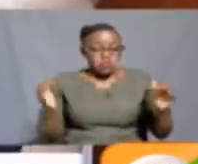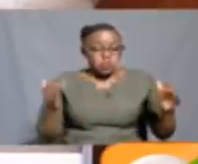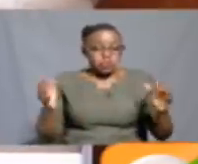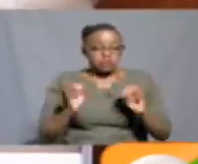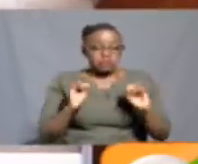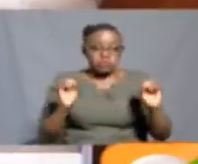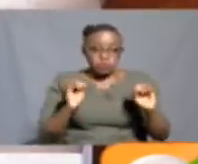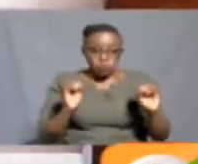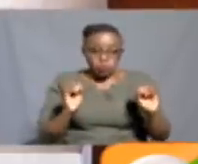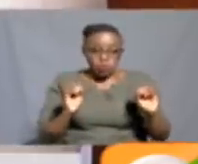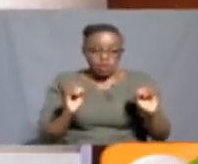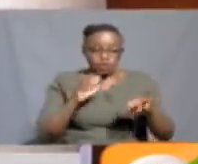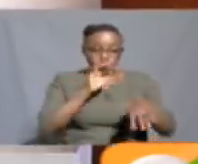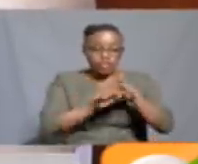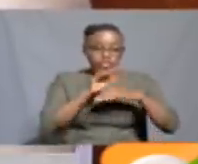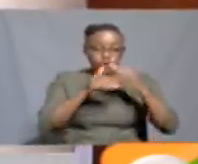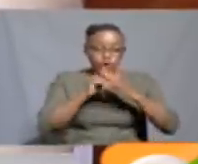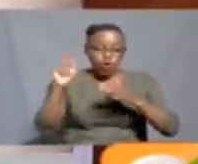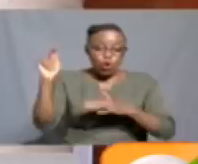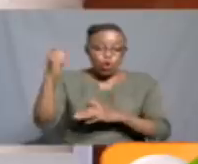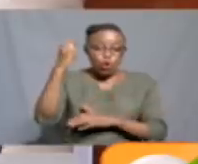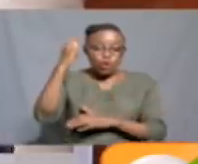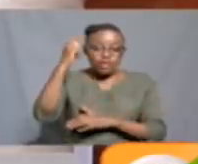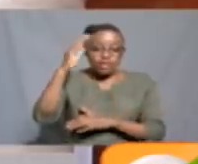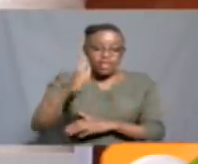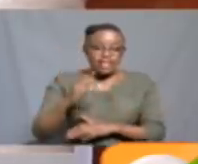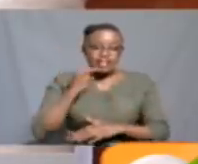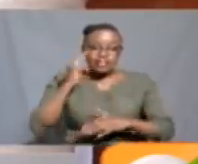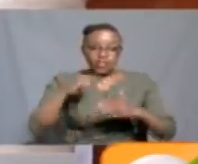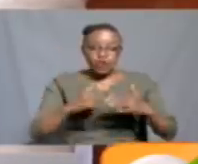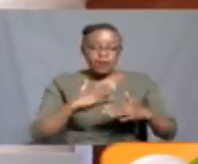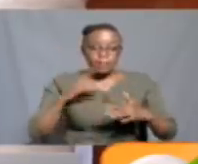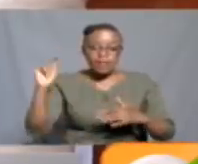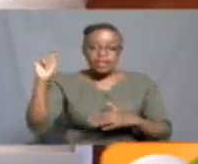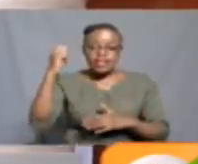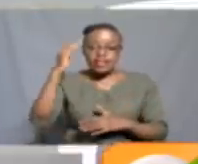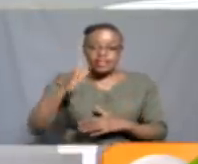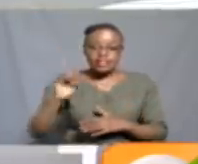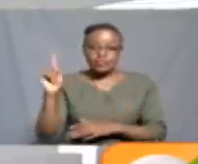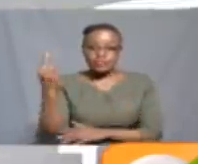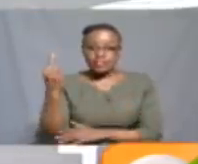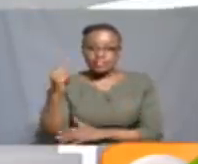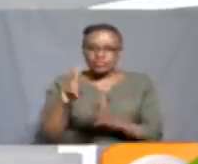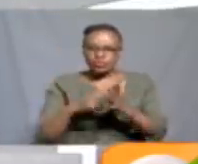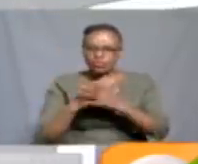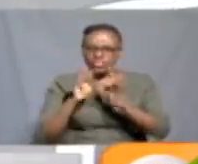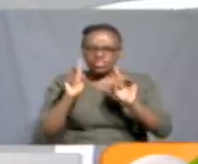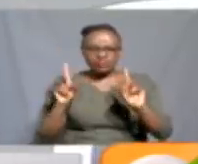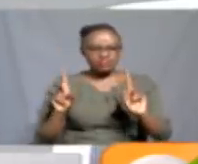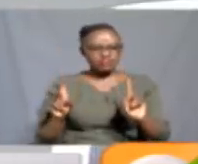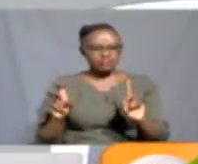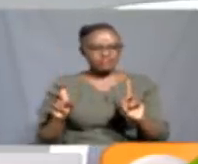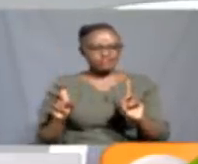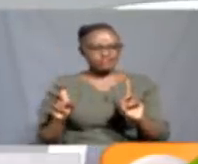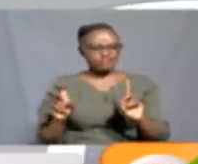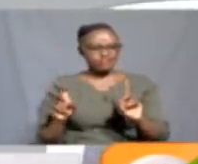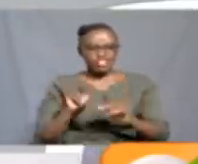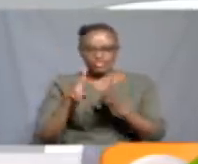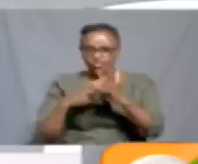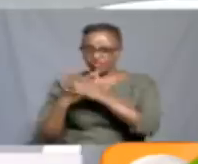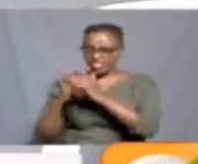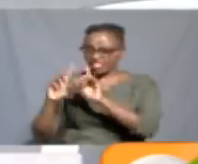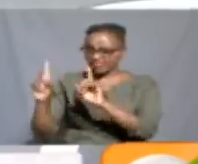to get every Kenyan to say, I am Kenyan first. So have you failed then? Have you